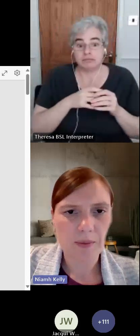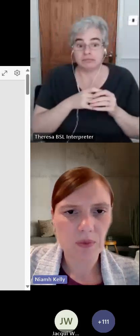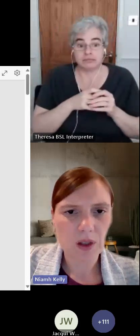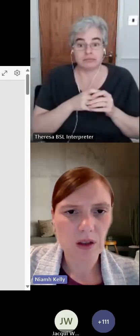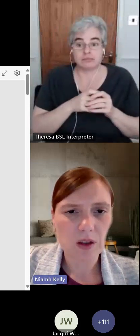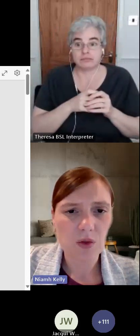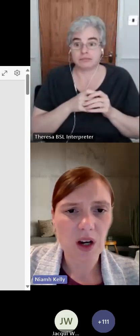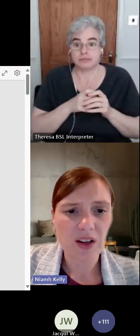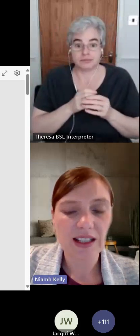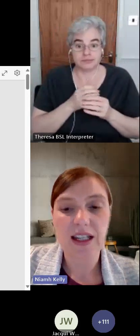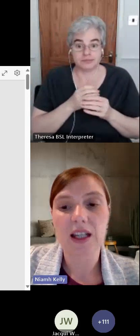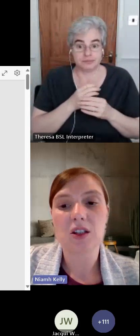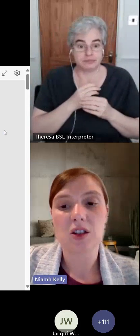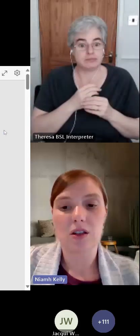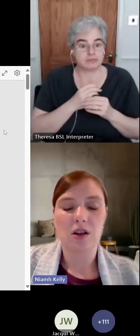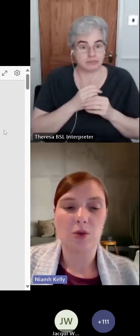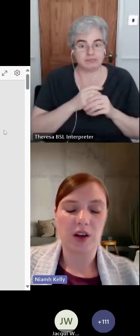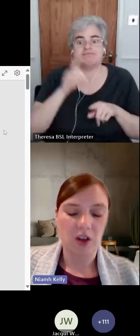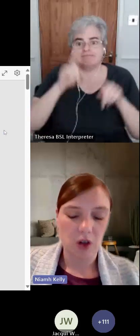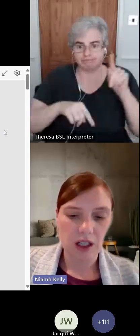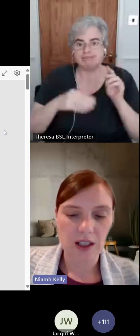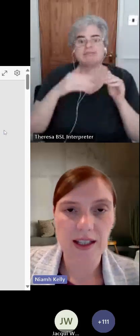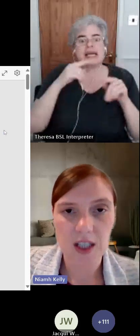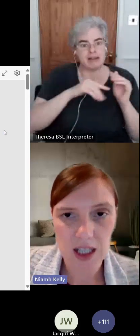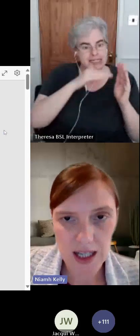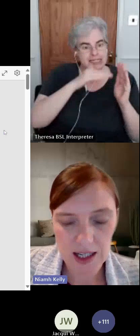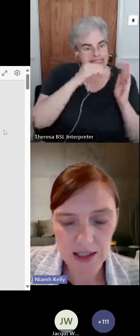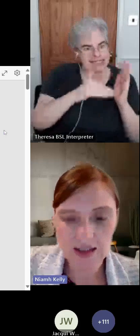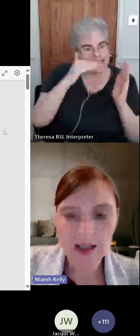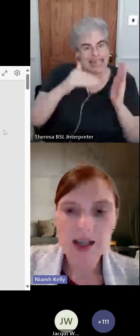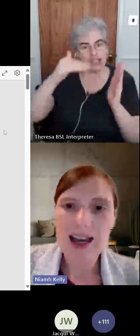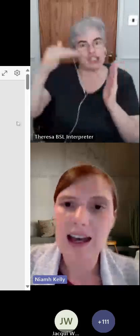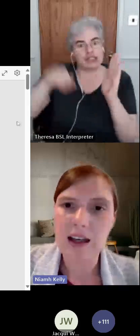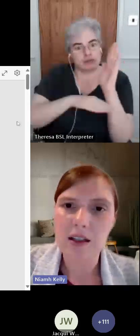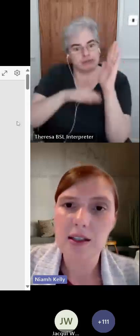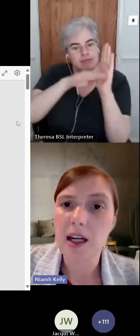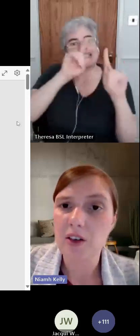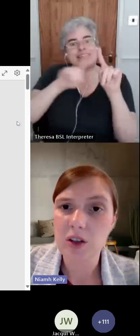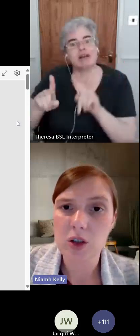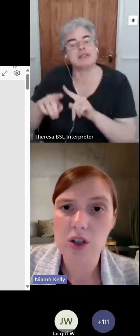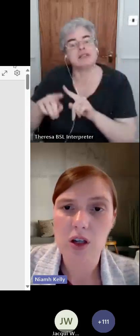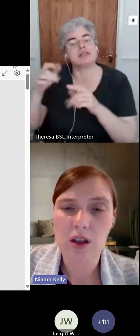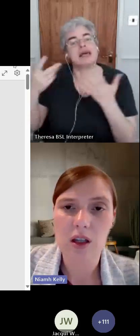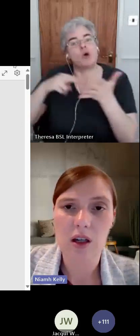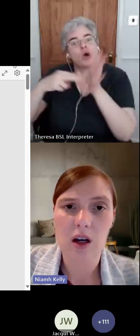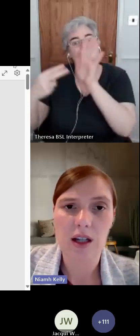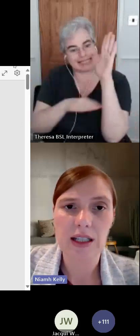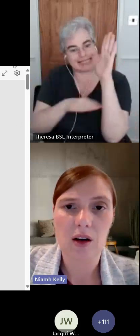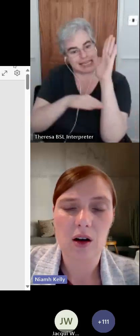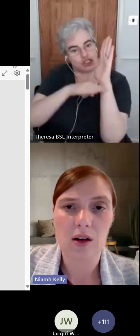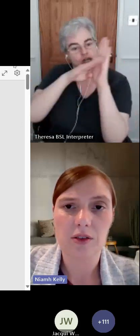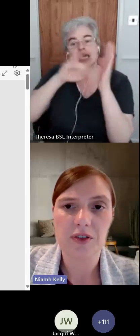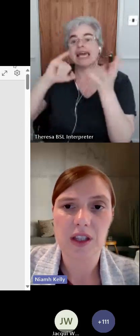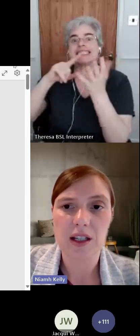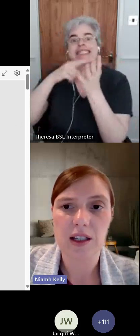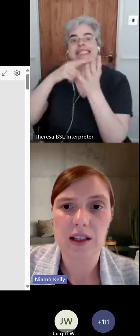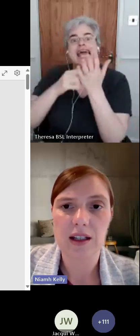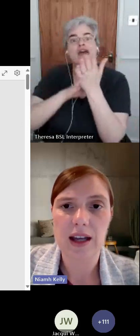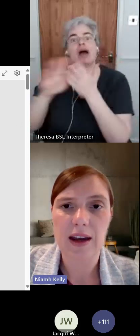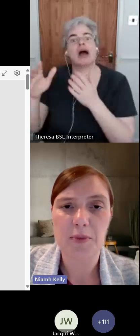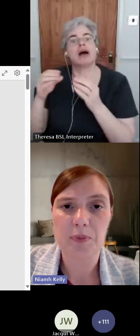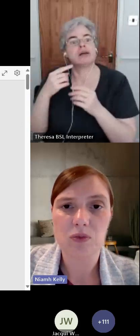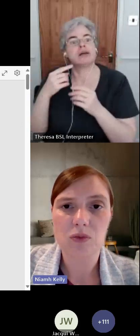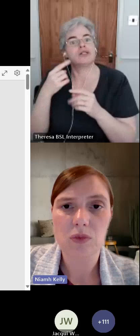just there's varying stages of where an organization is, and Sarah touched on the idea of